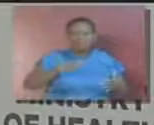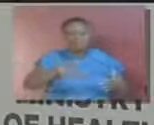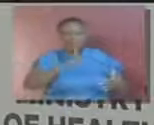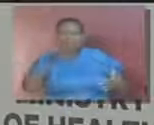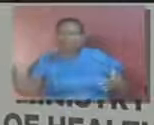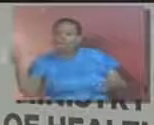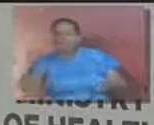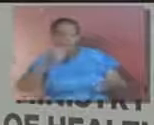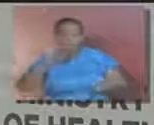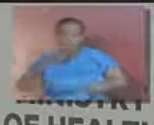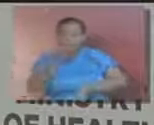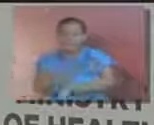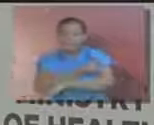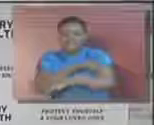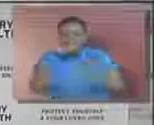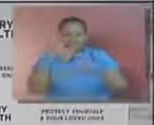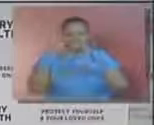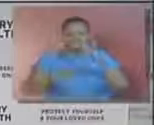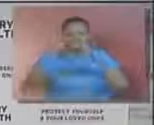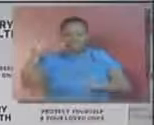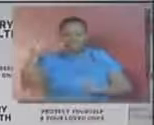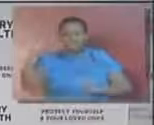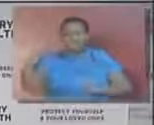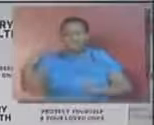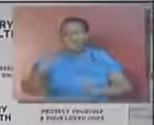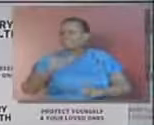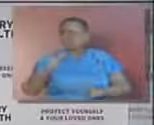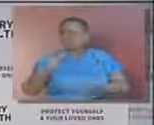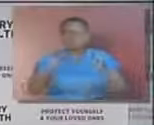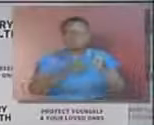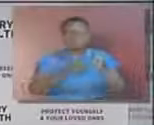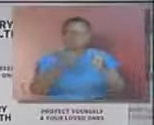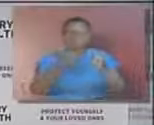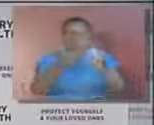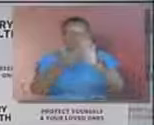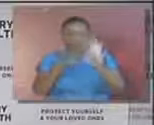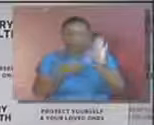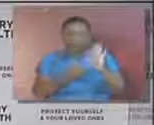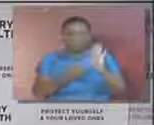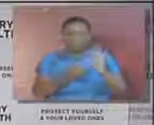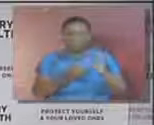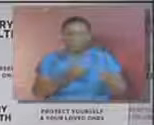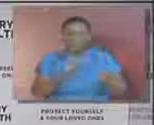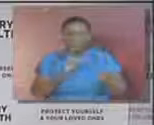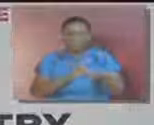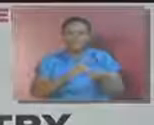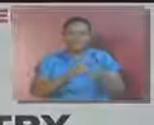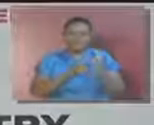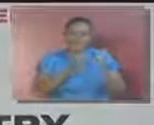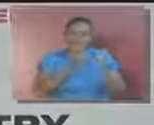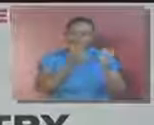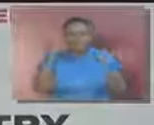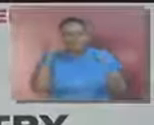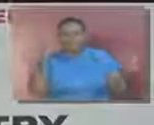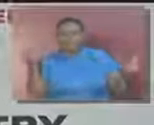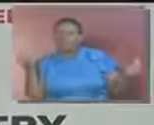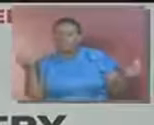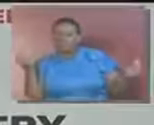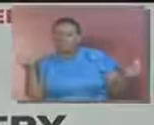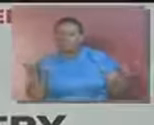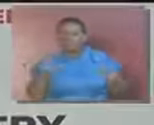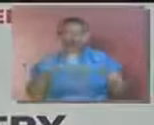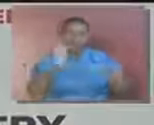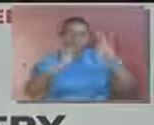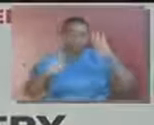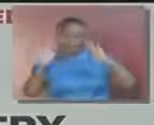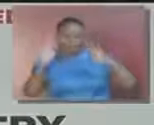Tobago. Yeah, let me just come in here again. Yesterday, well, not yesterday, on Tuesday, I asked the Director